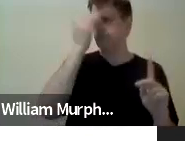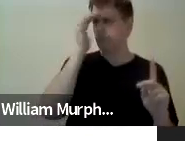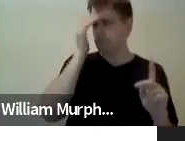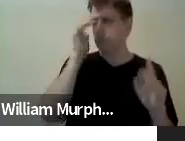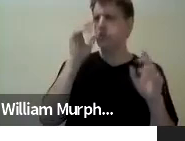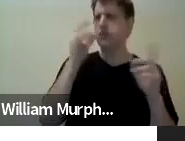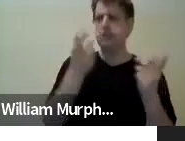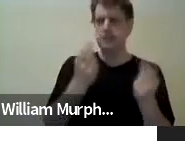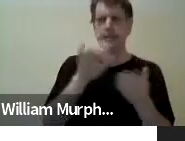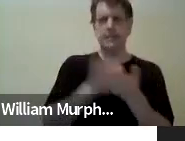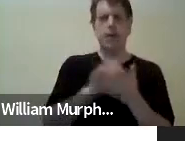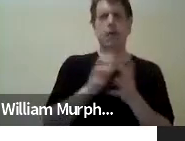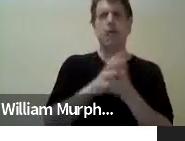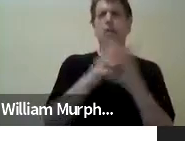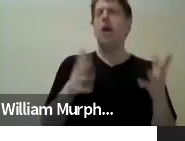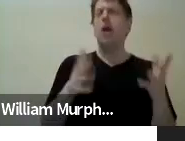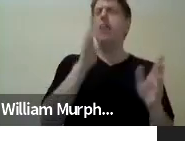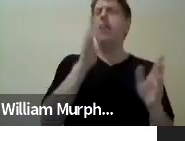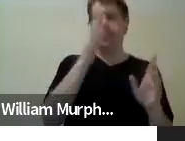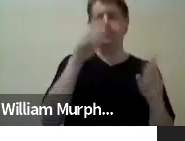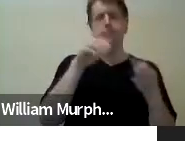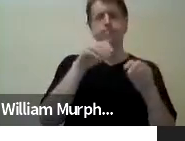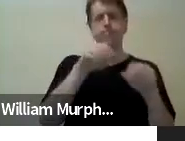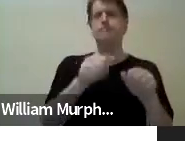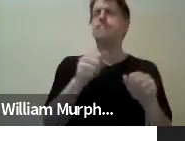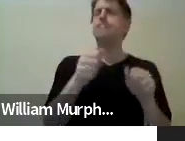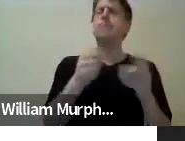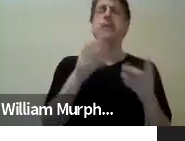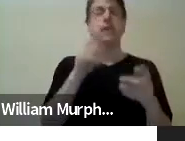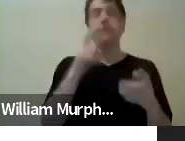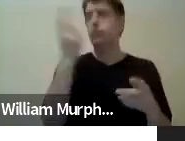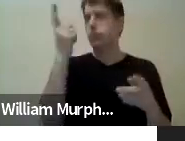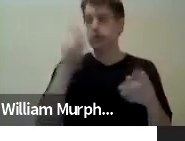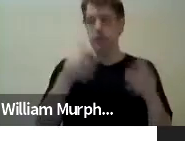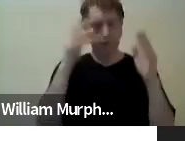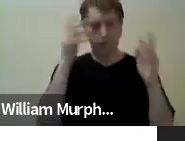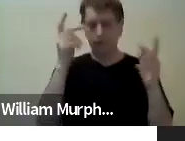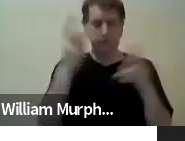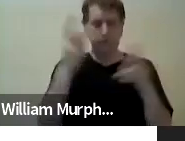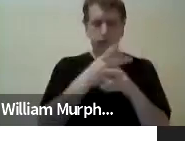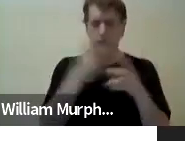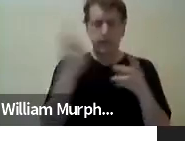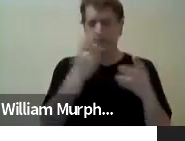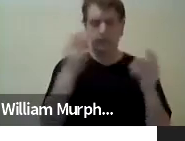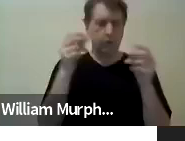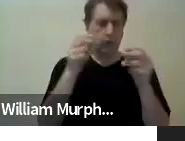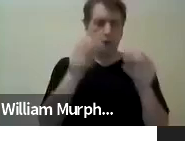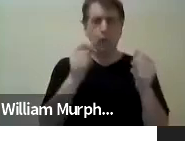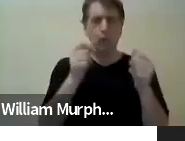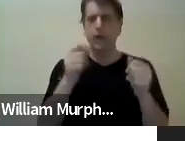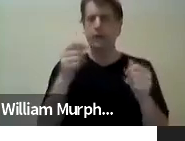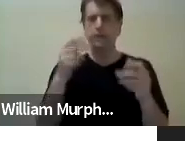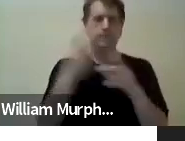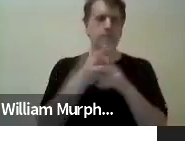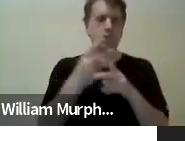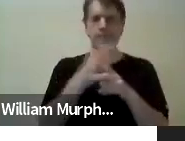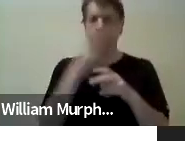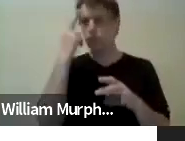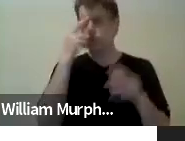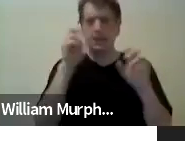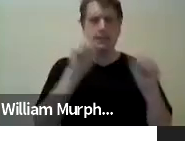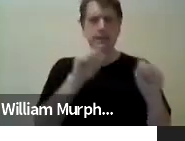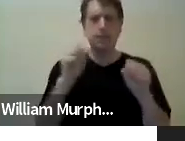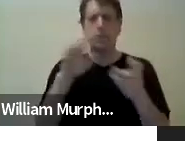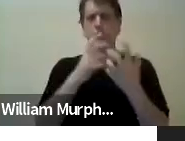it's always, having to put together something really quickly to understand whether you can provide a reasonable accommodation, that can result in a lot of